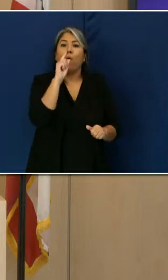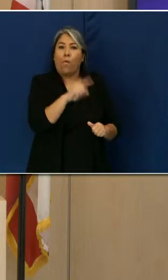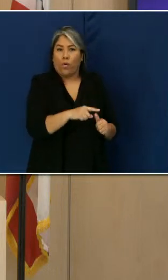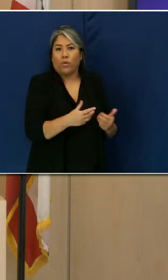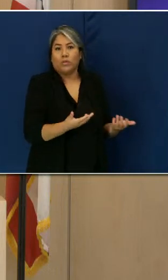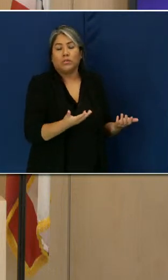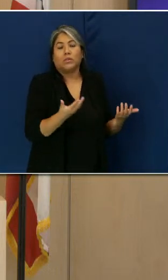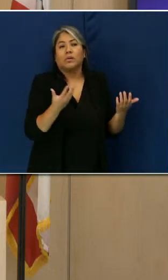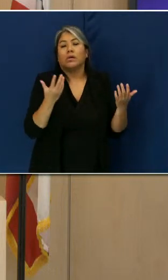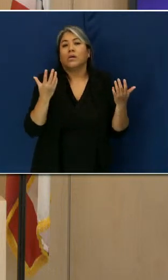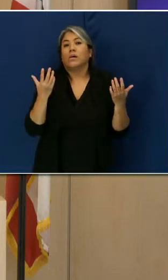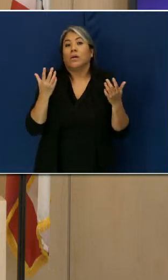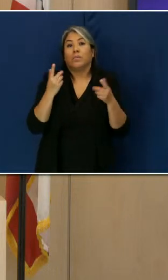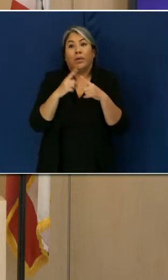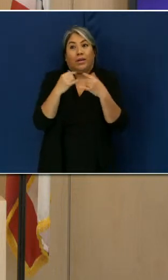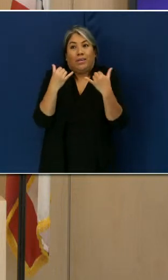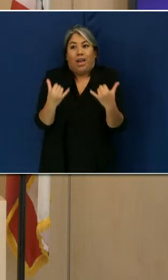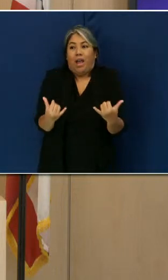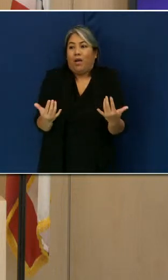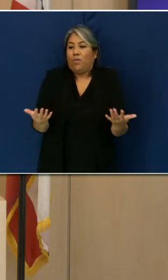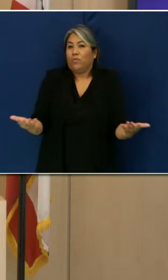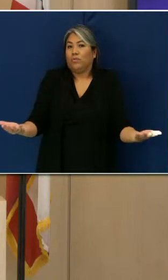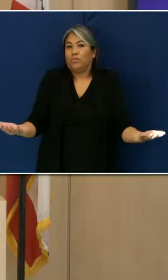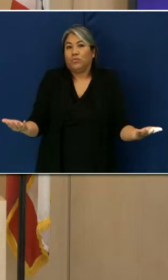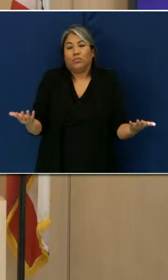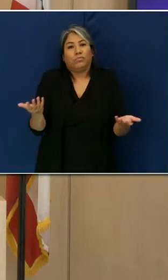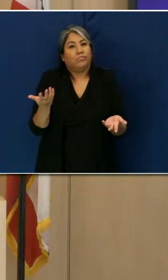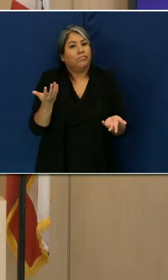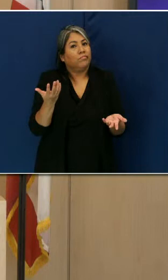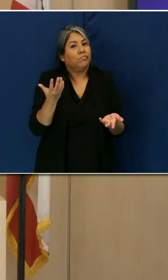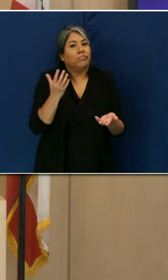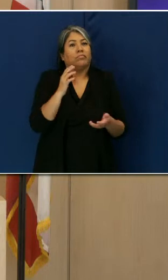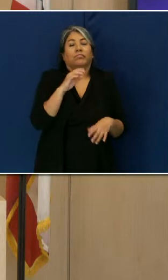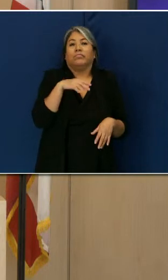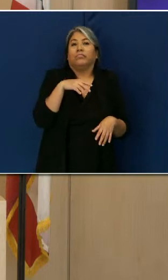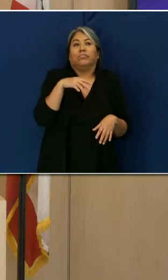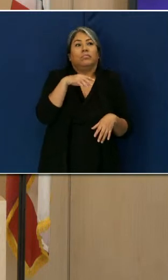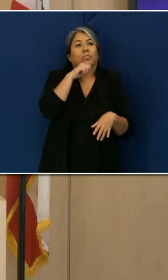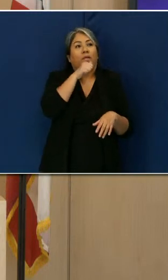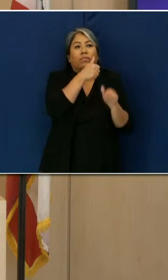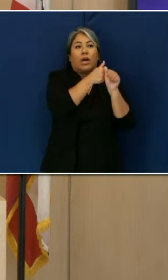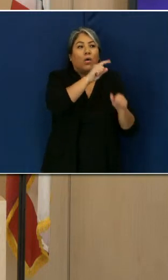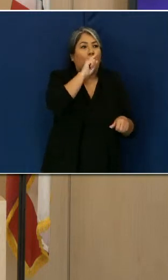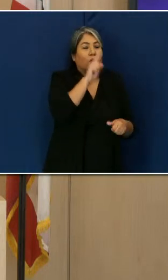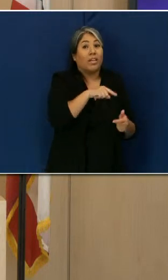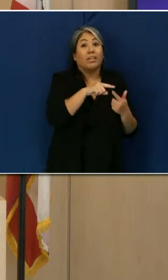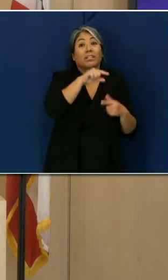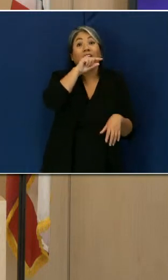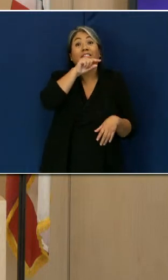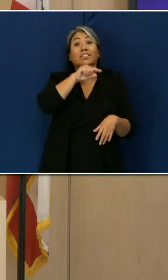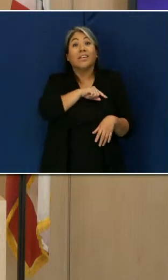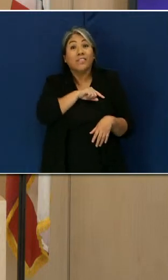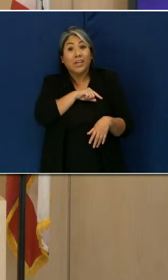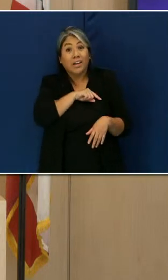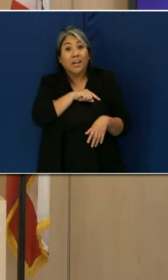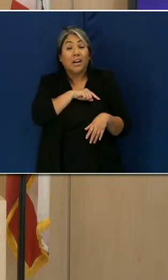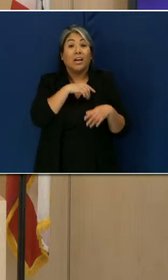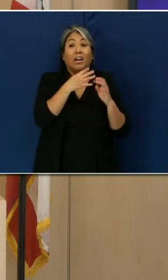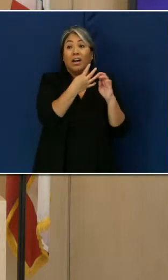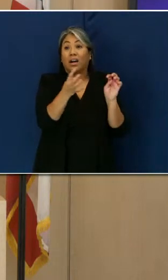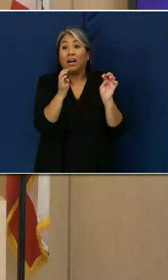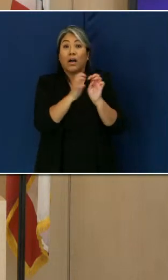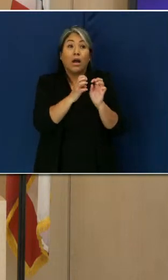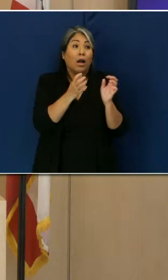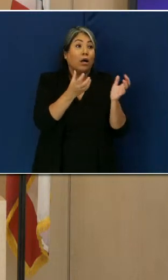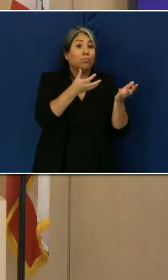orders. But now, that plus the gatherings at Thanksgiving all have contributed to the